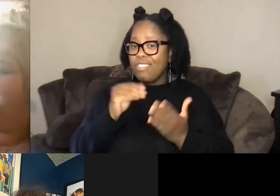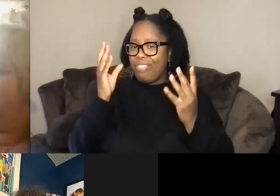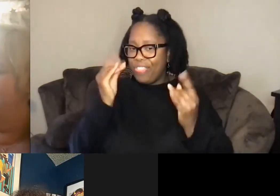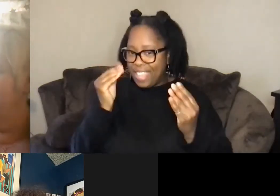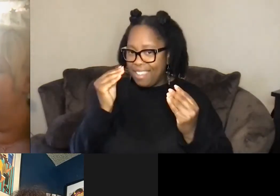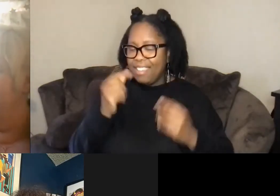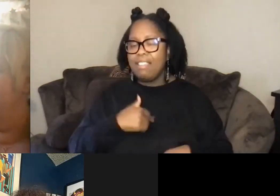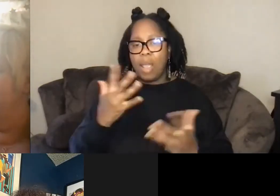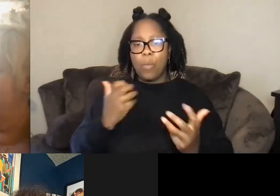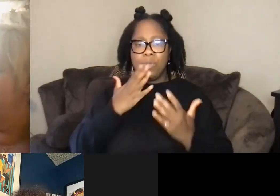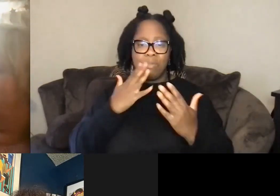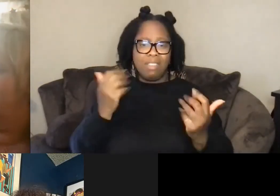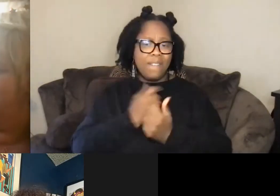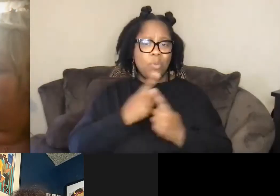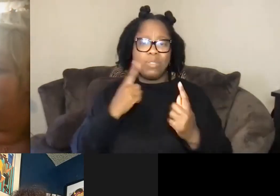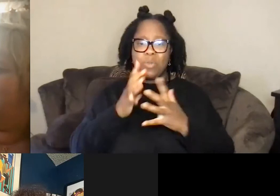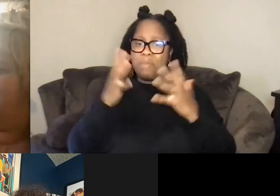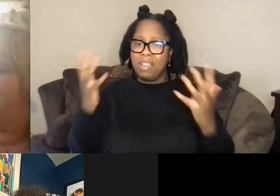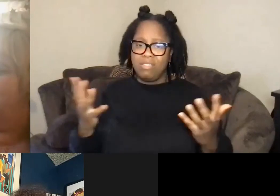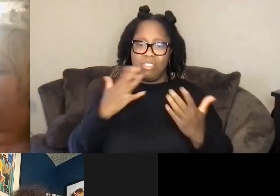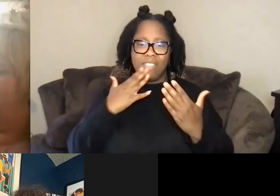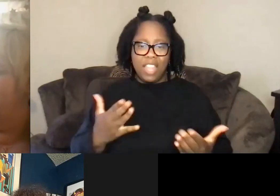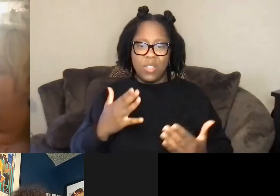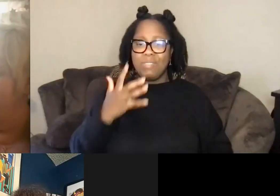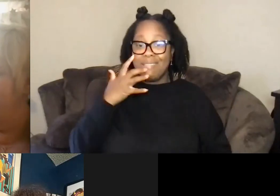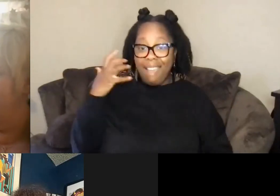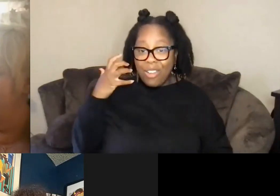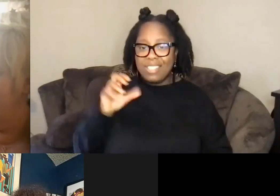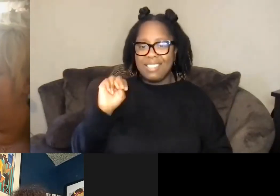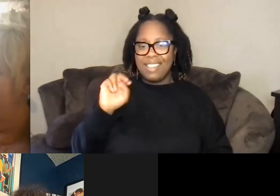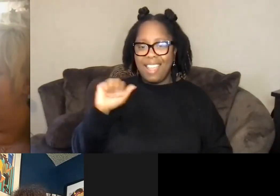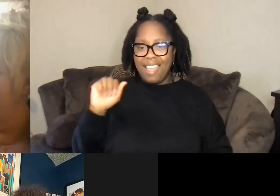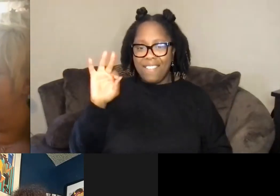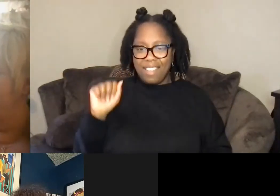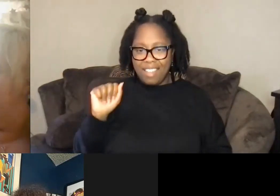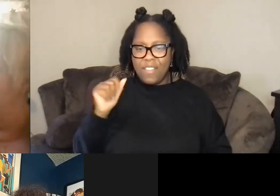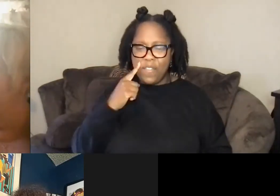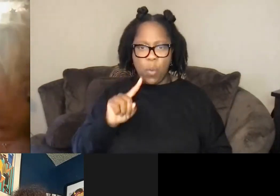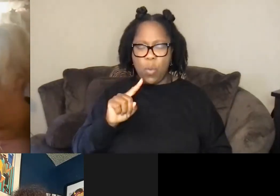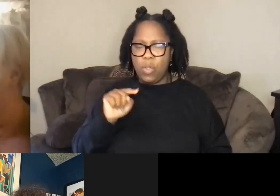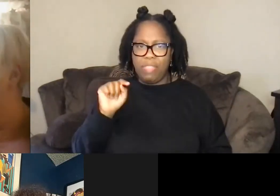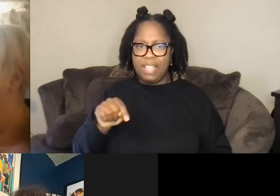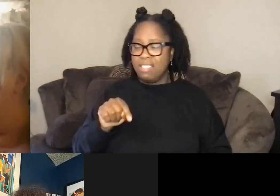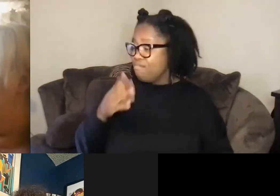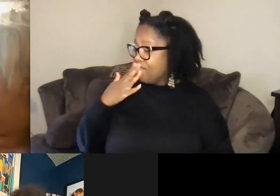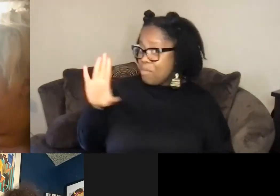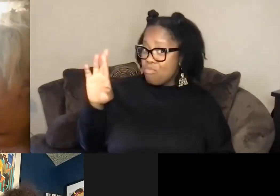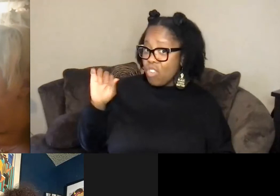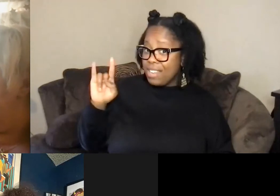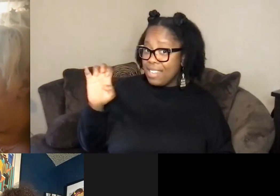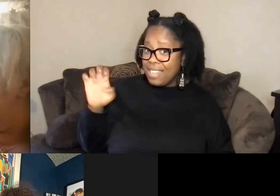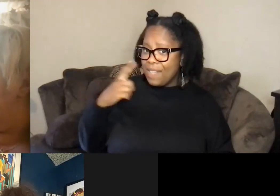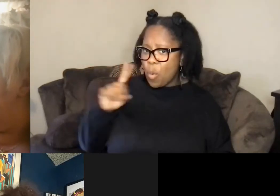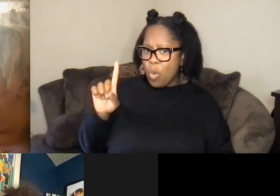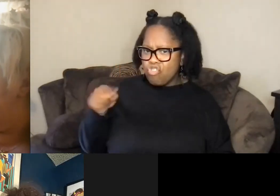want to thank everyone so much, and thank you, Tigress, and thank you, NAAFA, for this. And thank you, Brandie, for